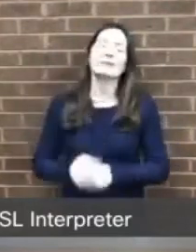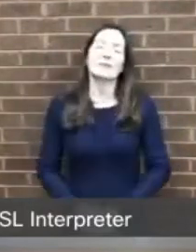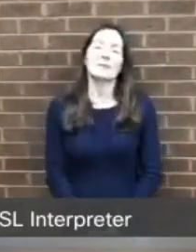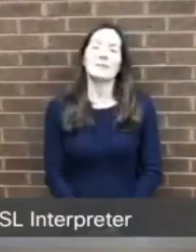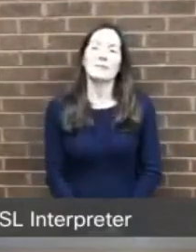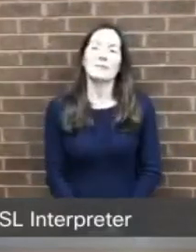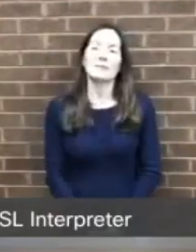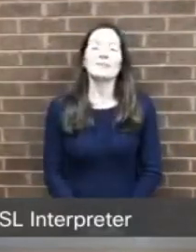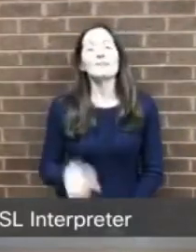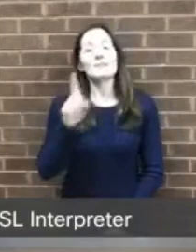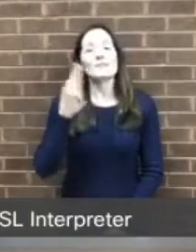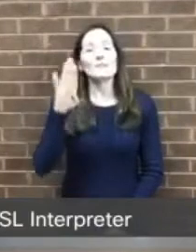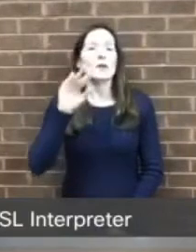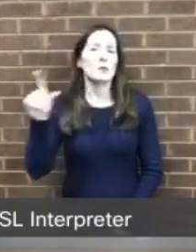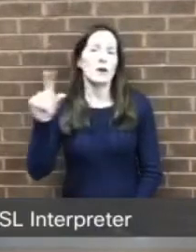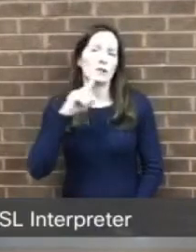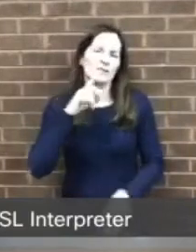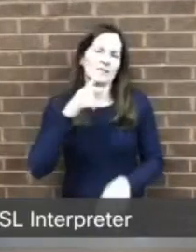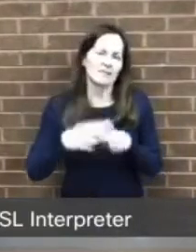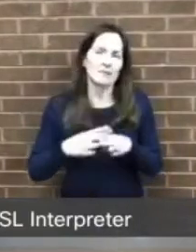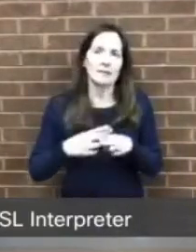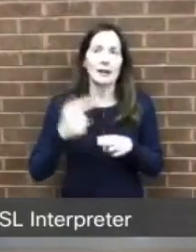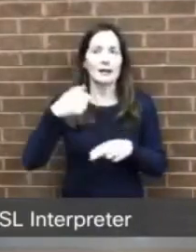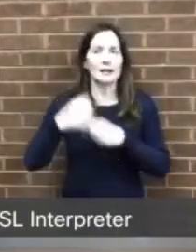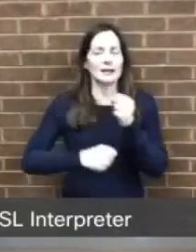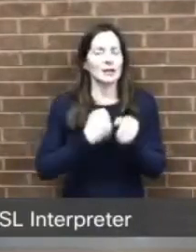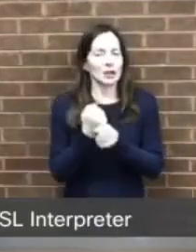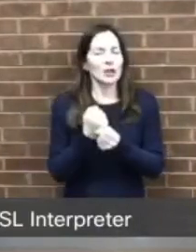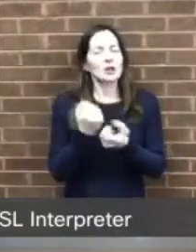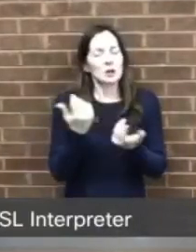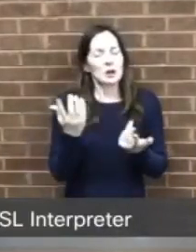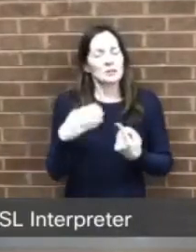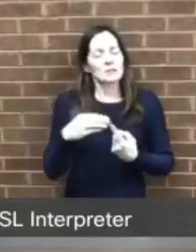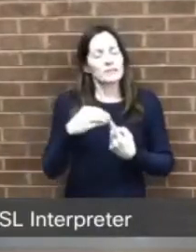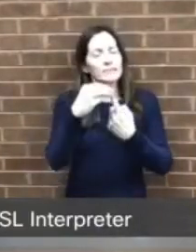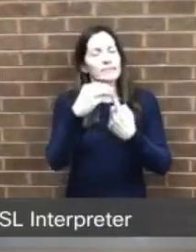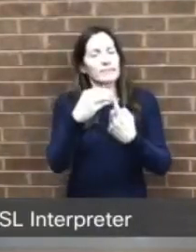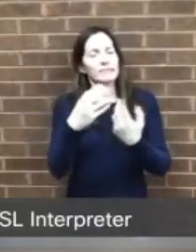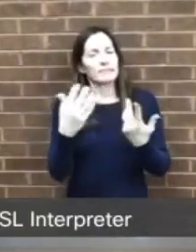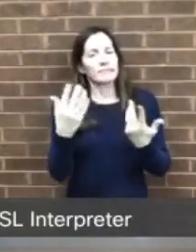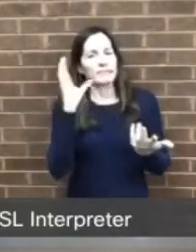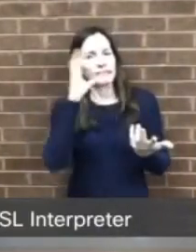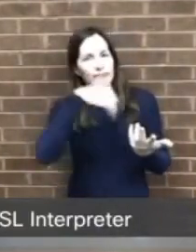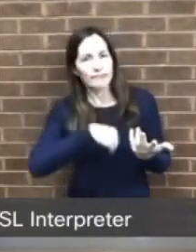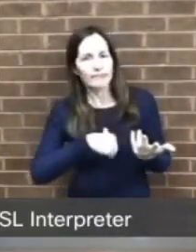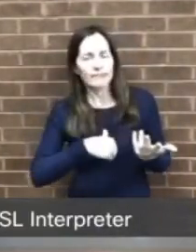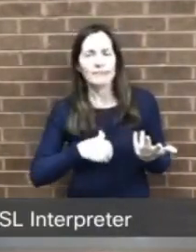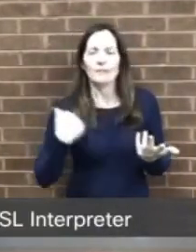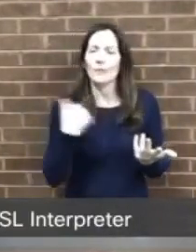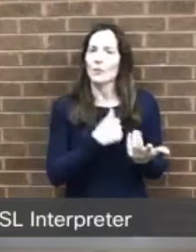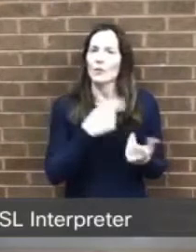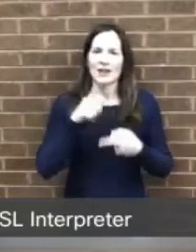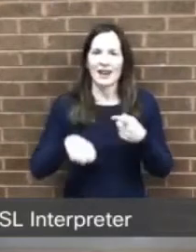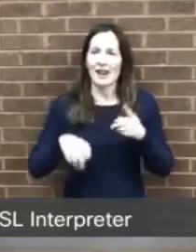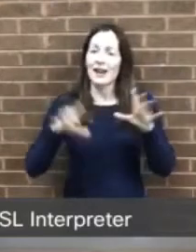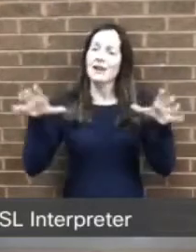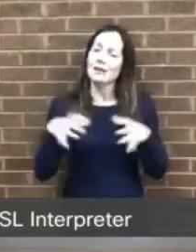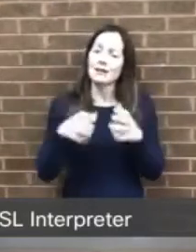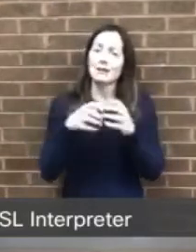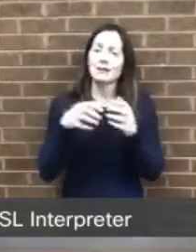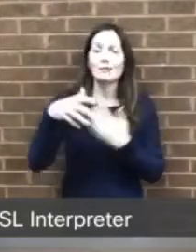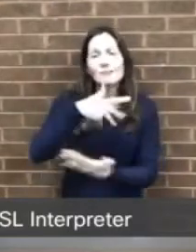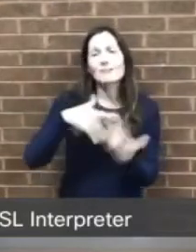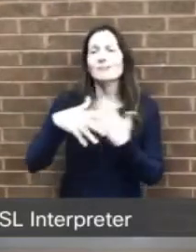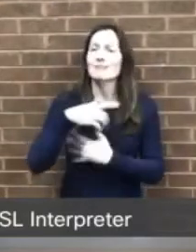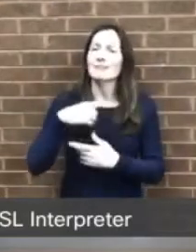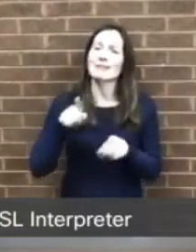Ball pointed out, this is an unusual year. Not only are we not able to get together as we did last year at their offices, but our religious